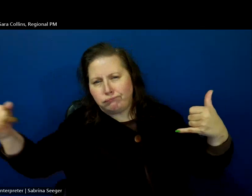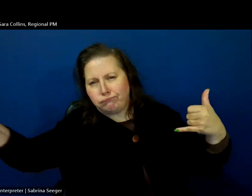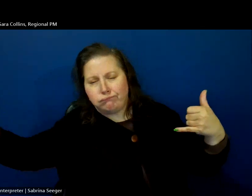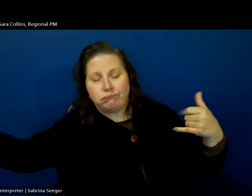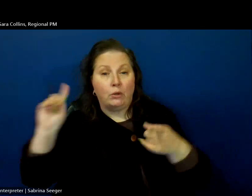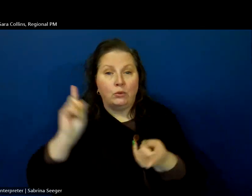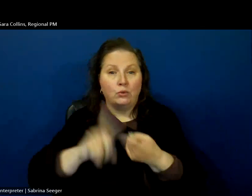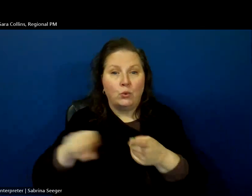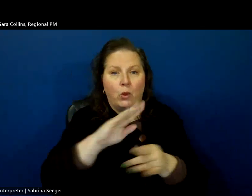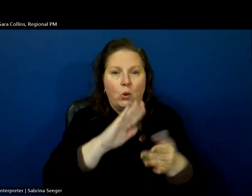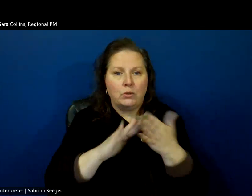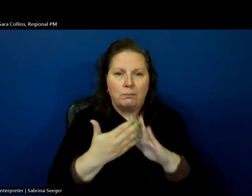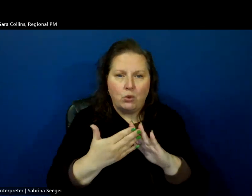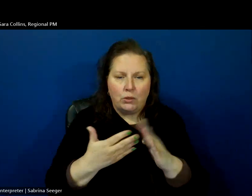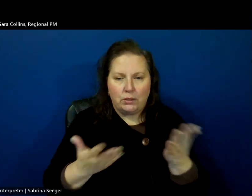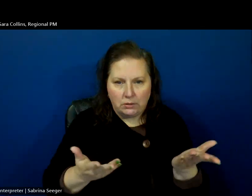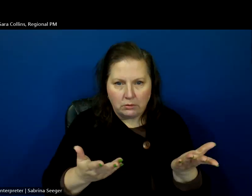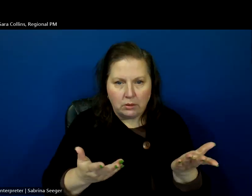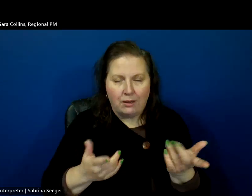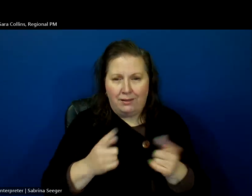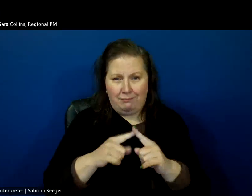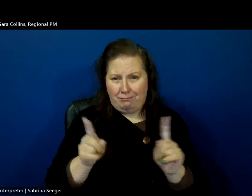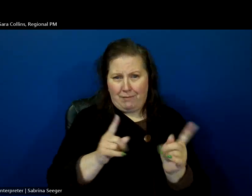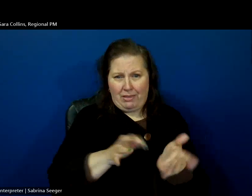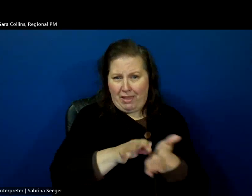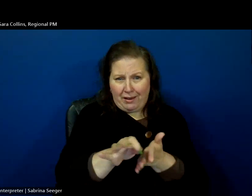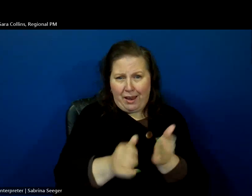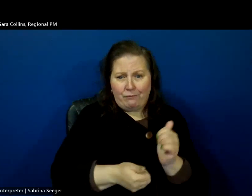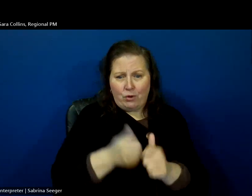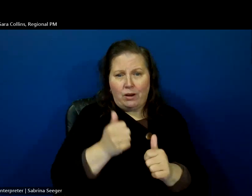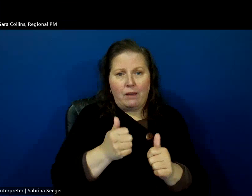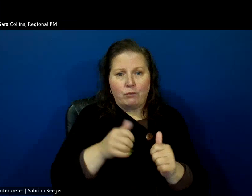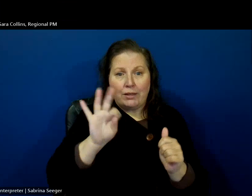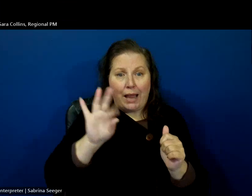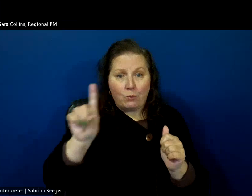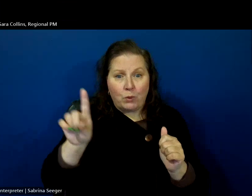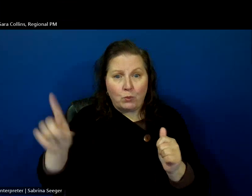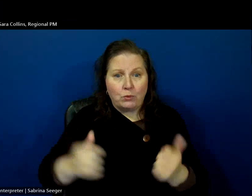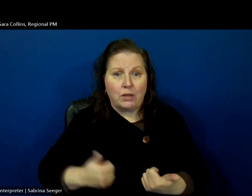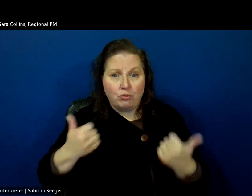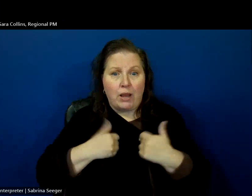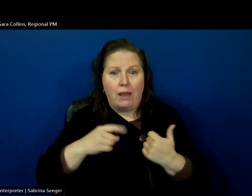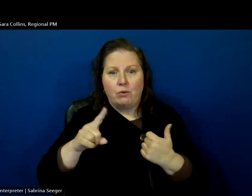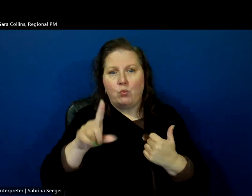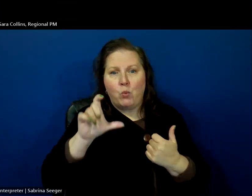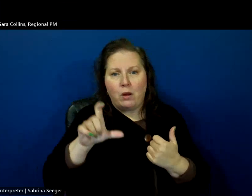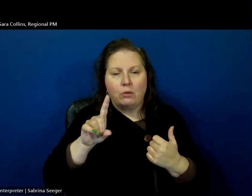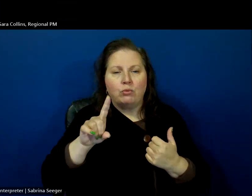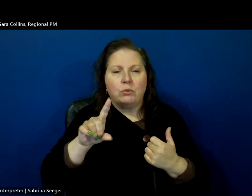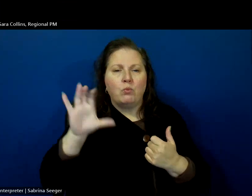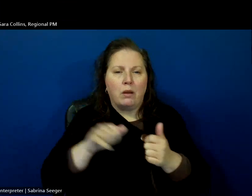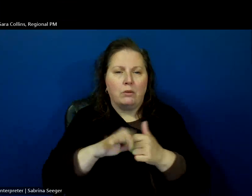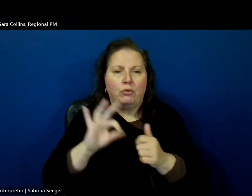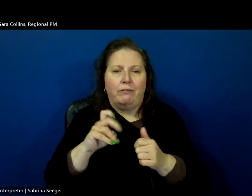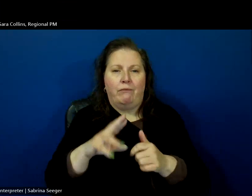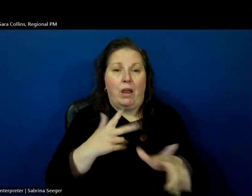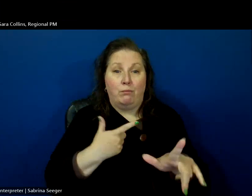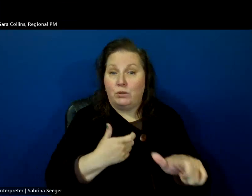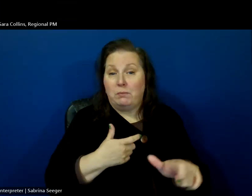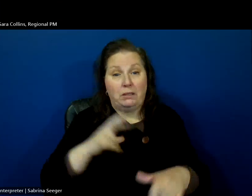those communities. But that doesn't count for every E911 address having 100 fiber speed.